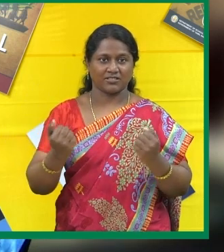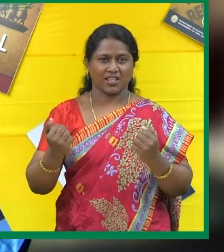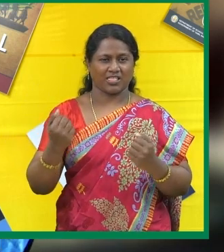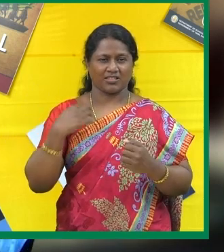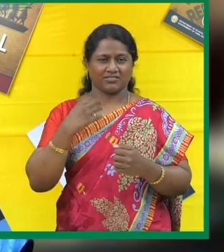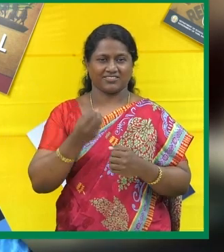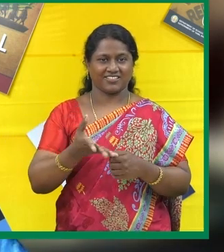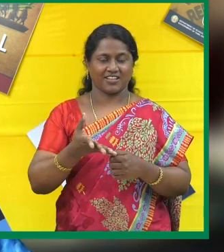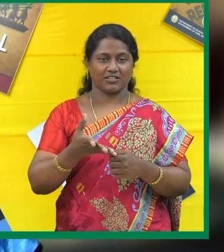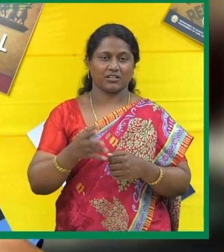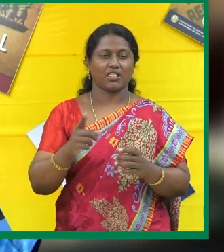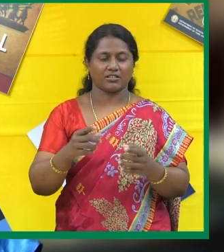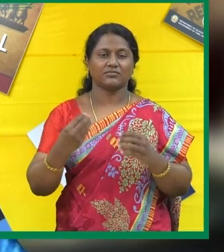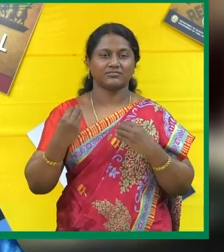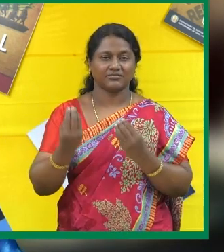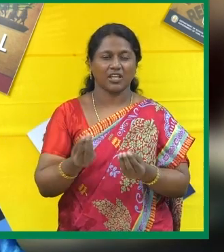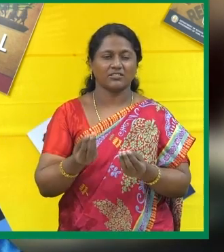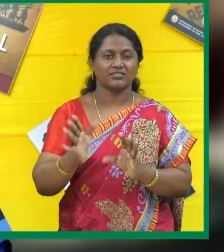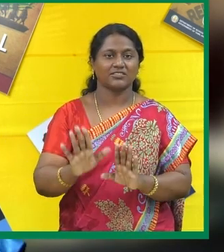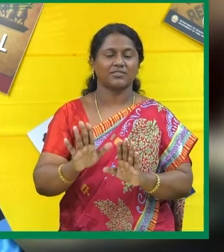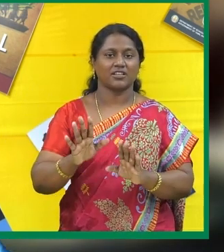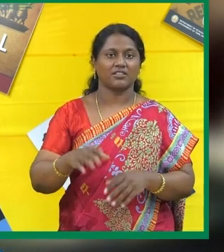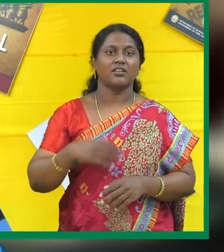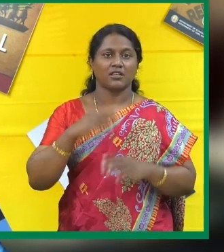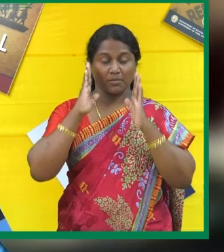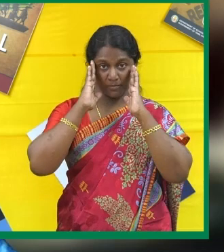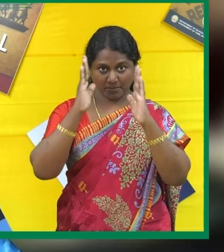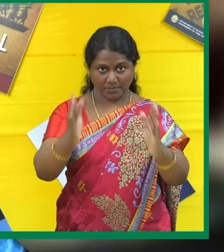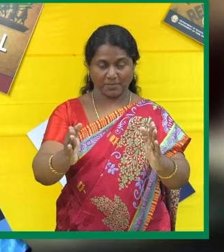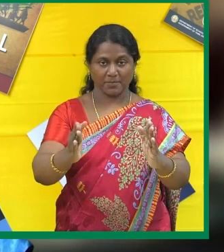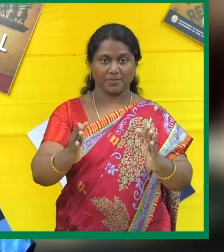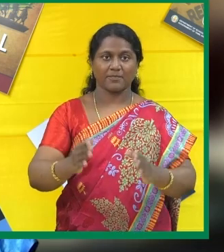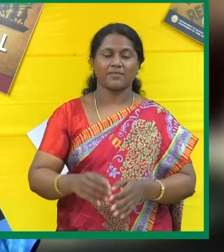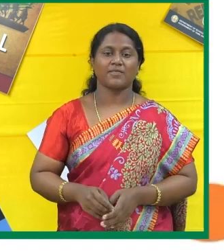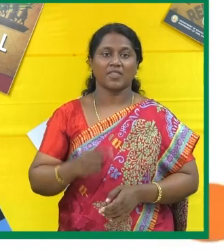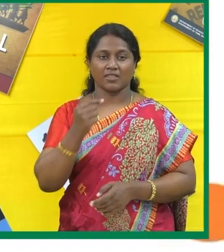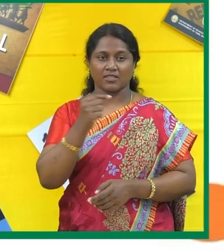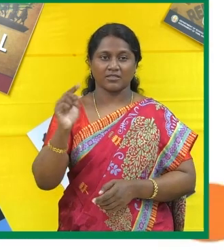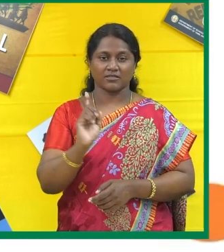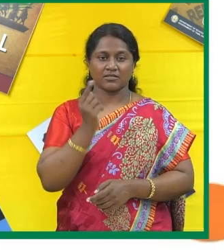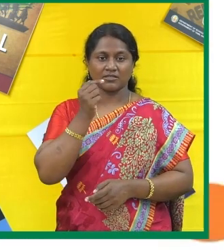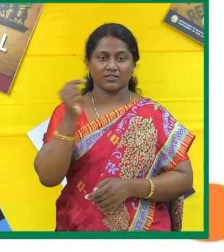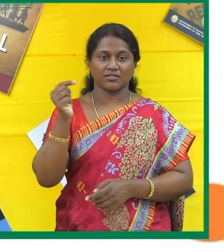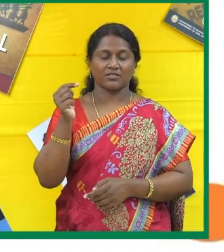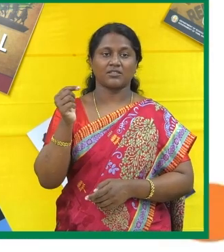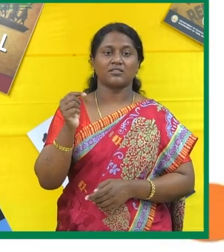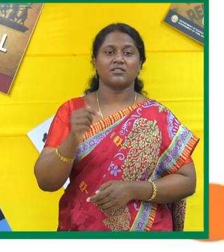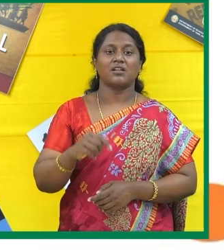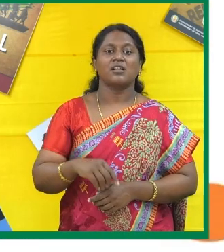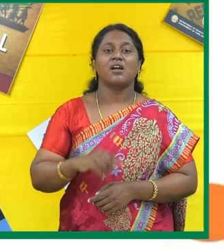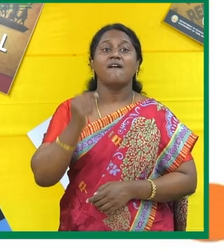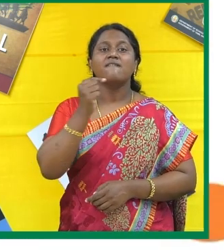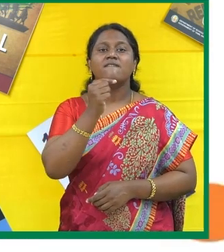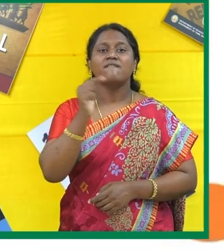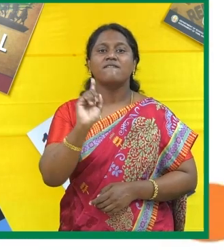please have some adjustment. Now let us see the first line. Let me but live my